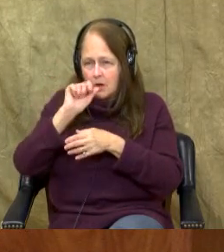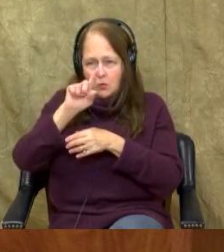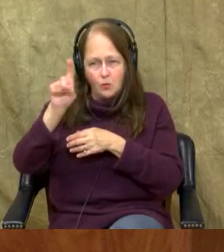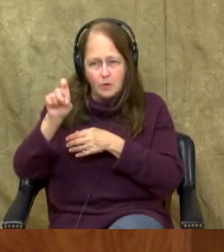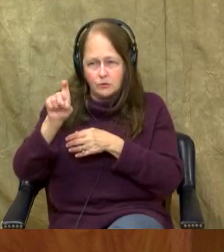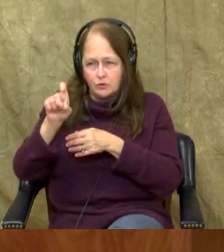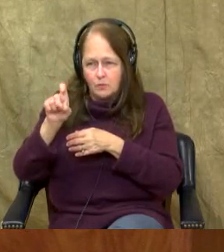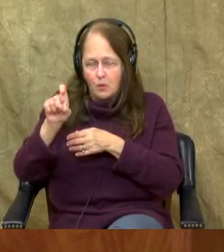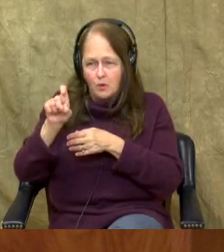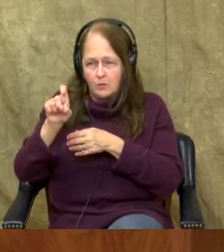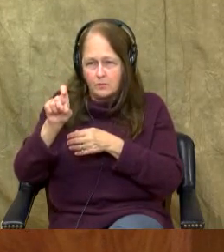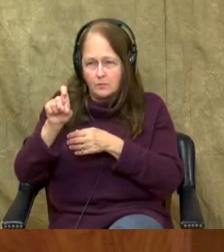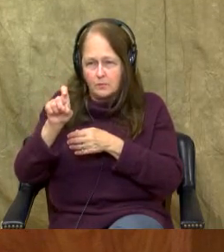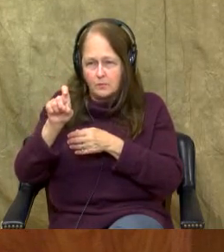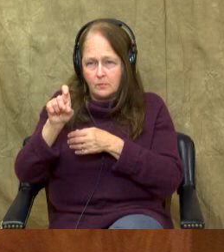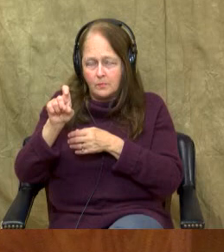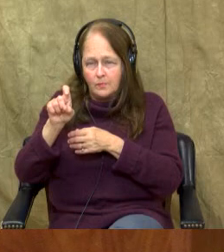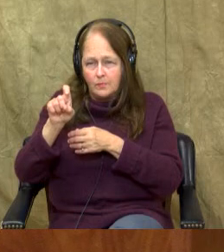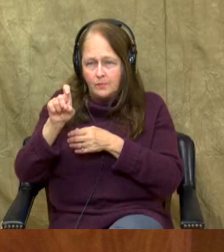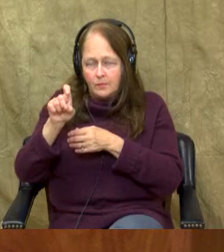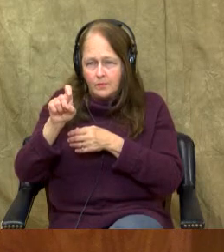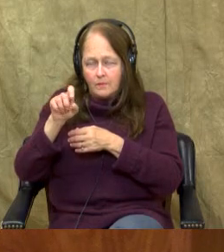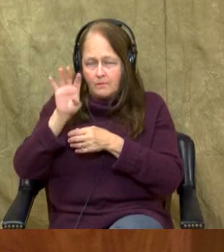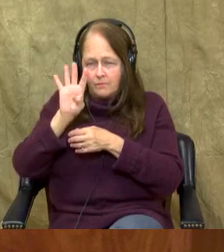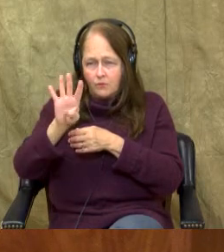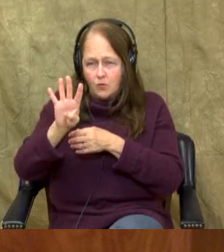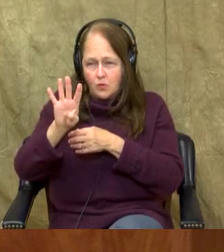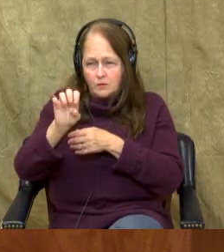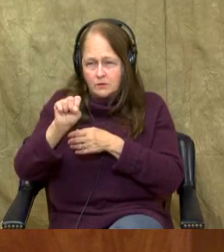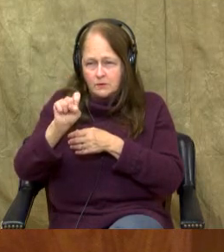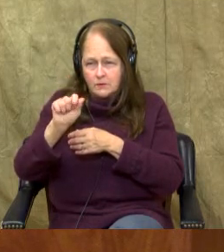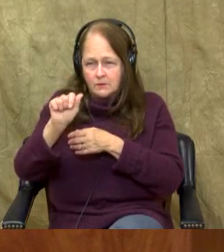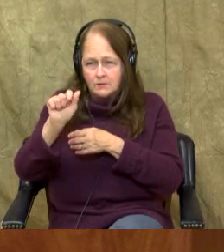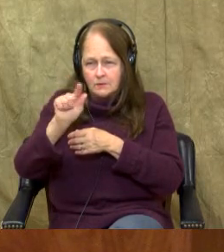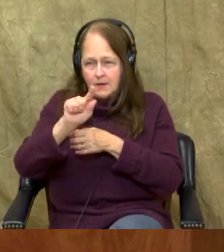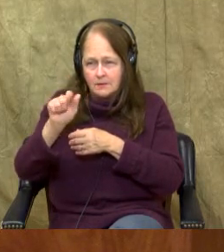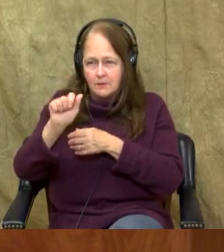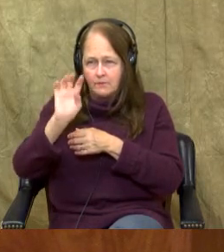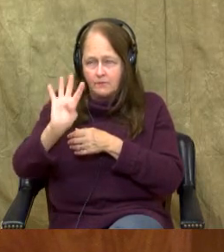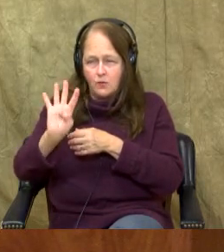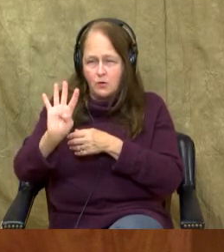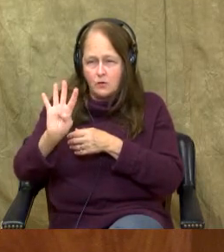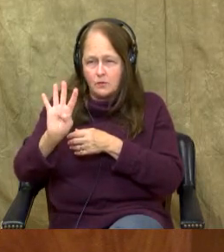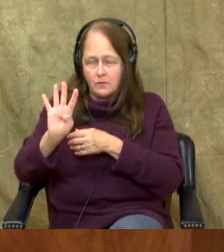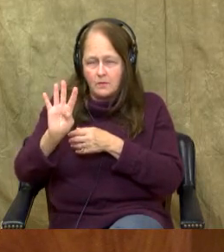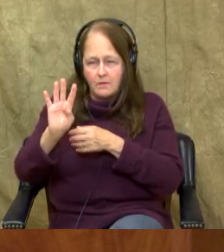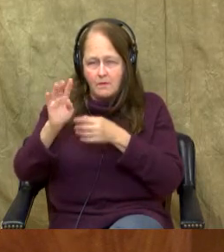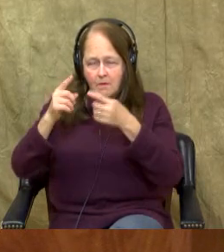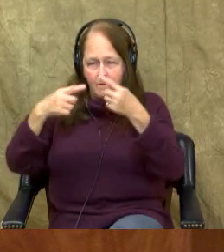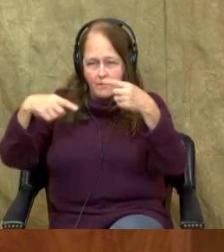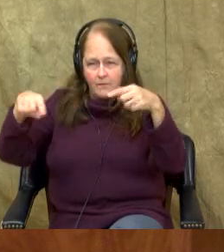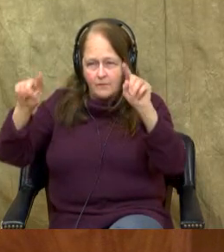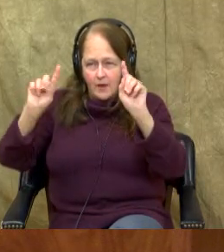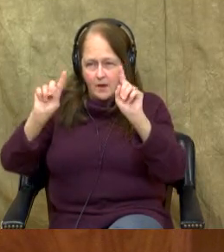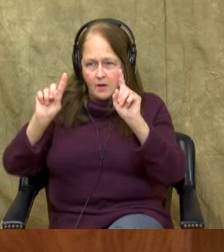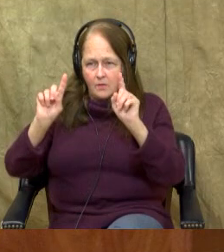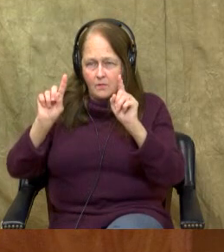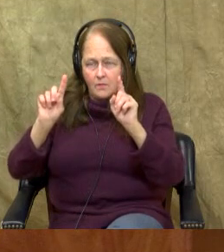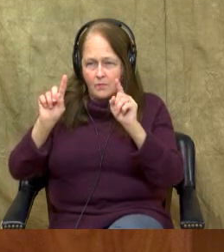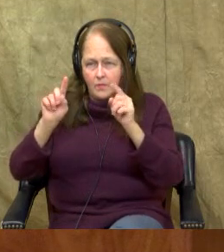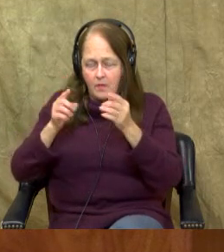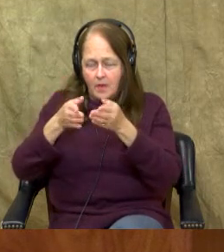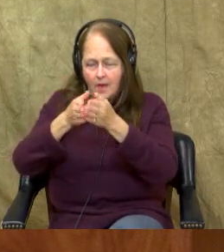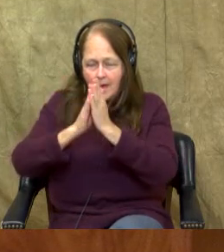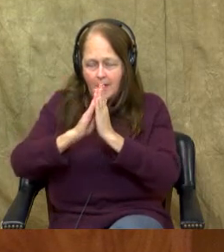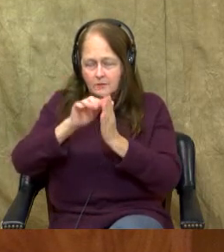mark. Now, stanza 4, our final comparison to destruction, he asks another